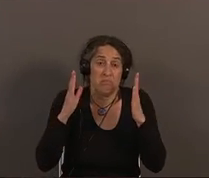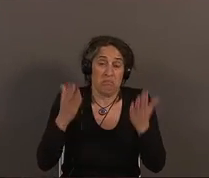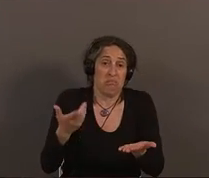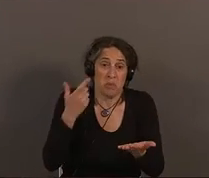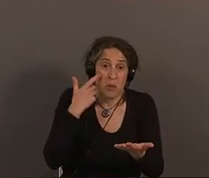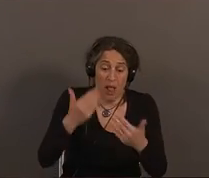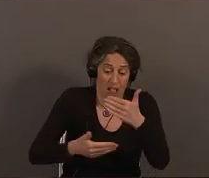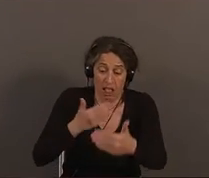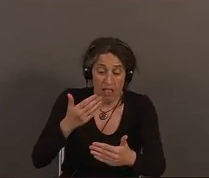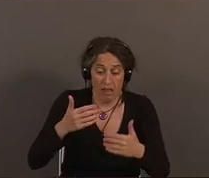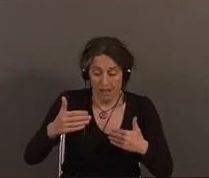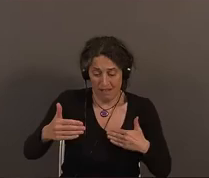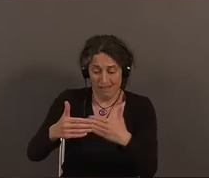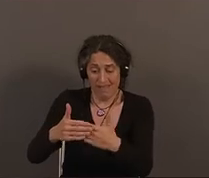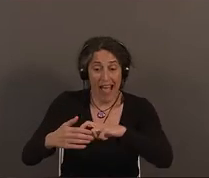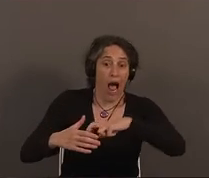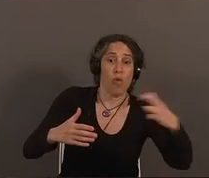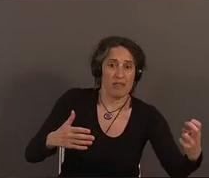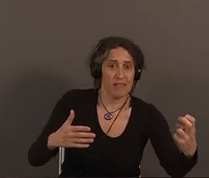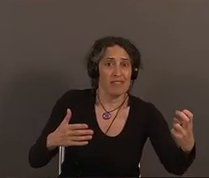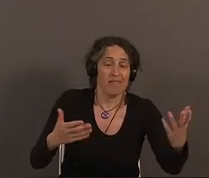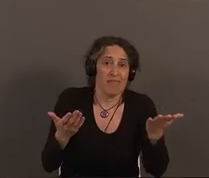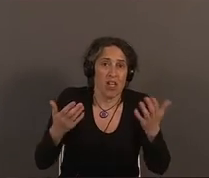starting 2018. So